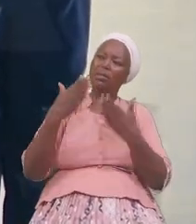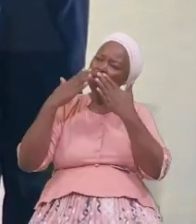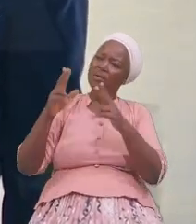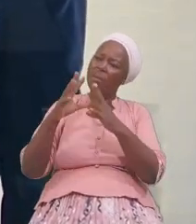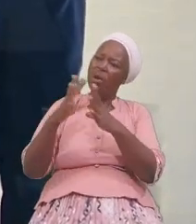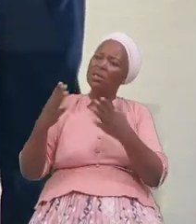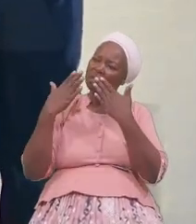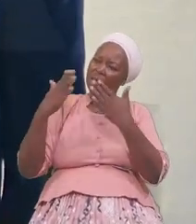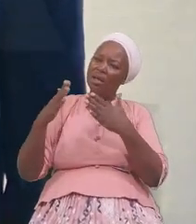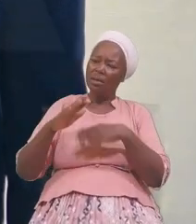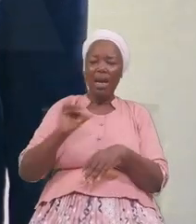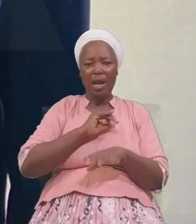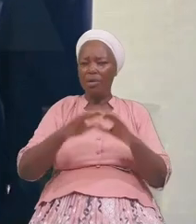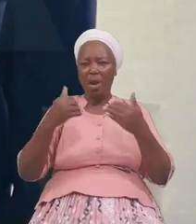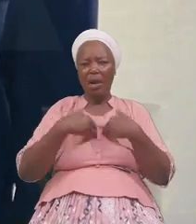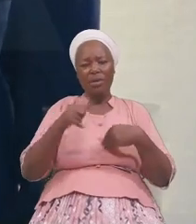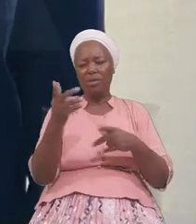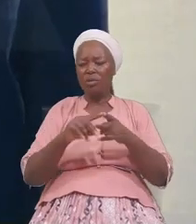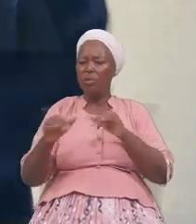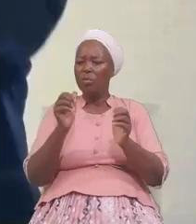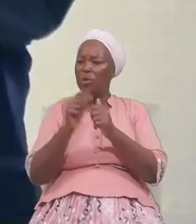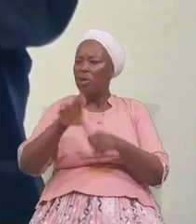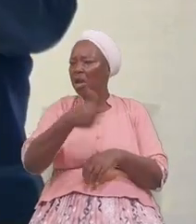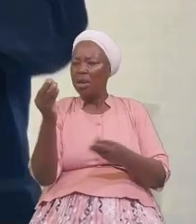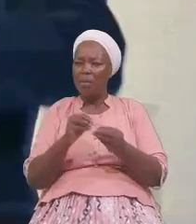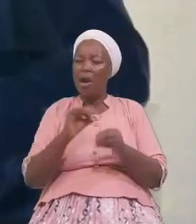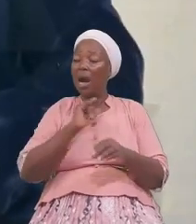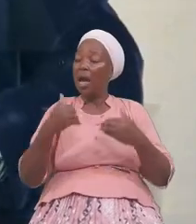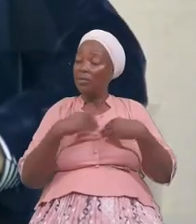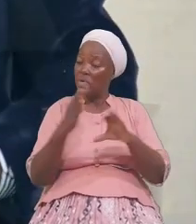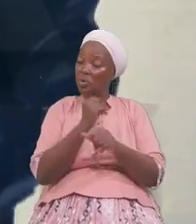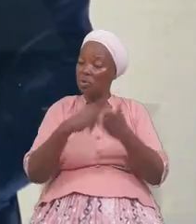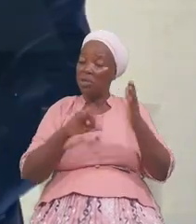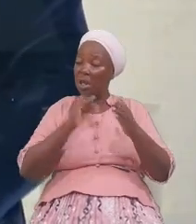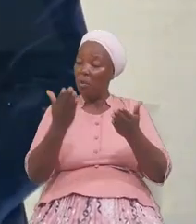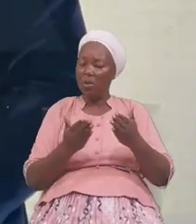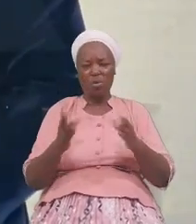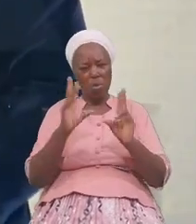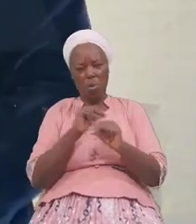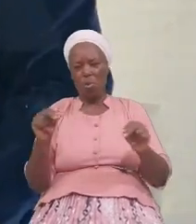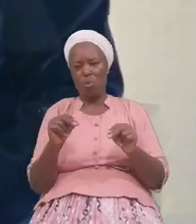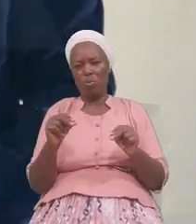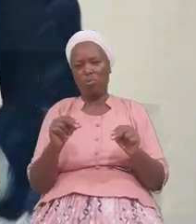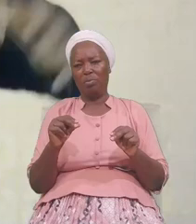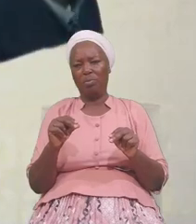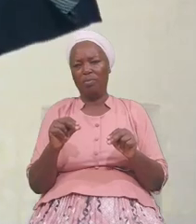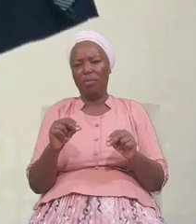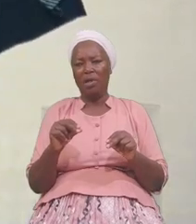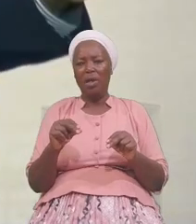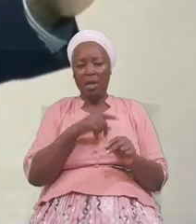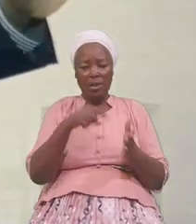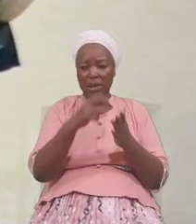much. I don't have anything to do with you anymore. I've got what I want. No. He didn't go